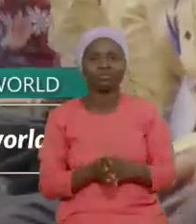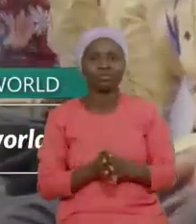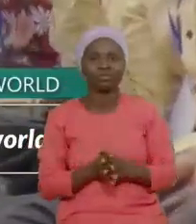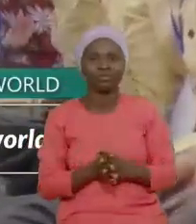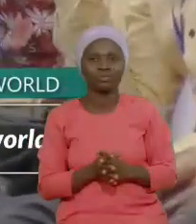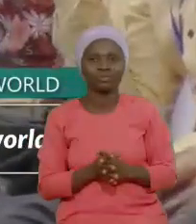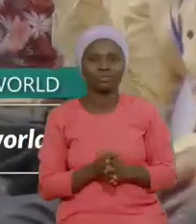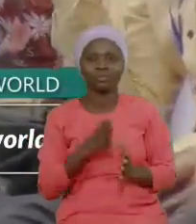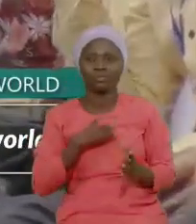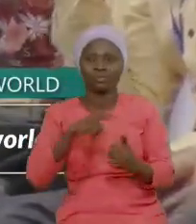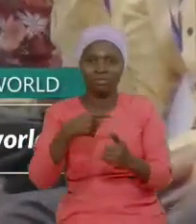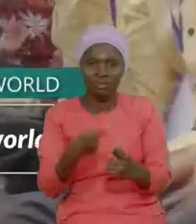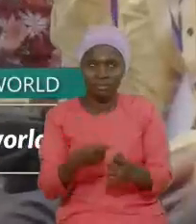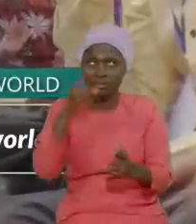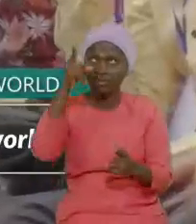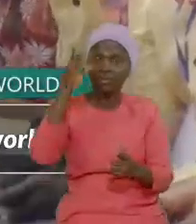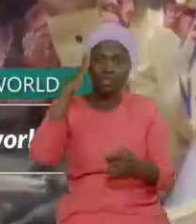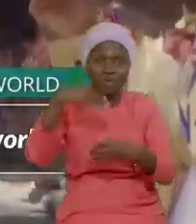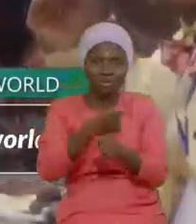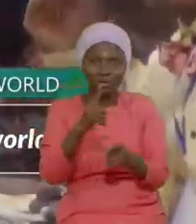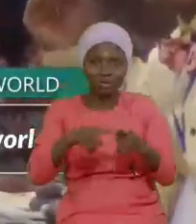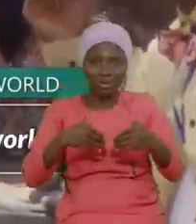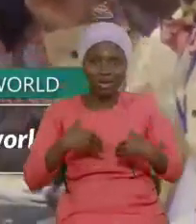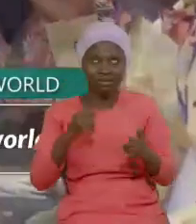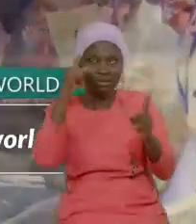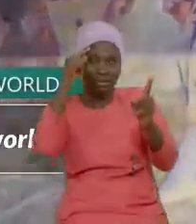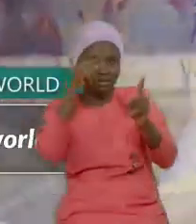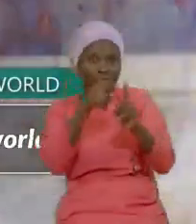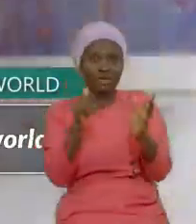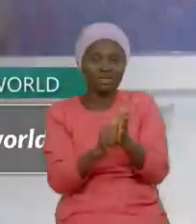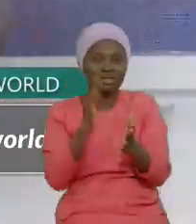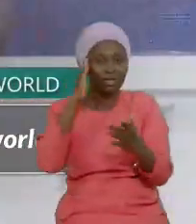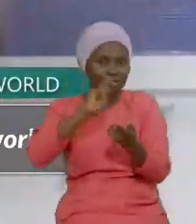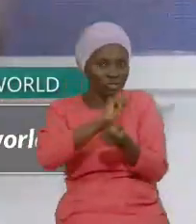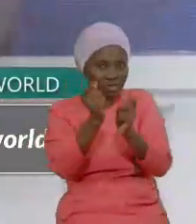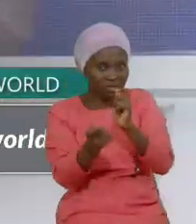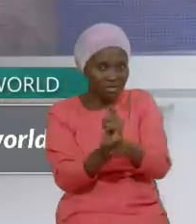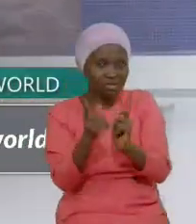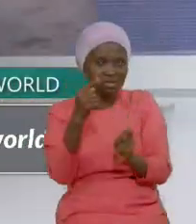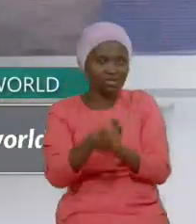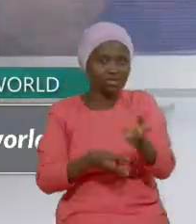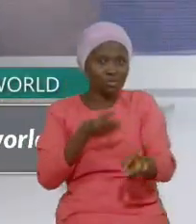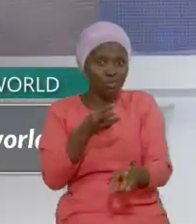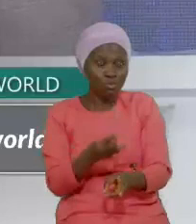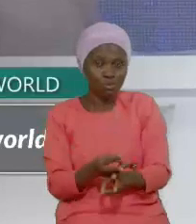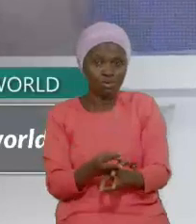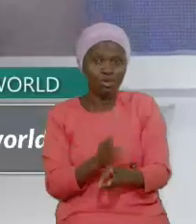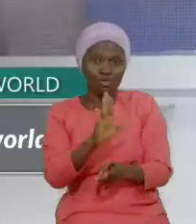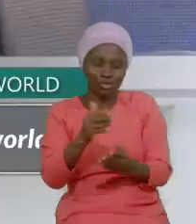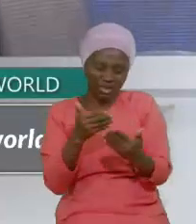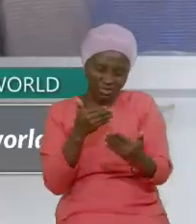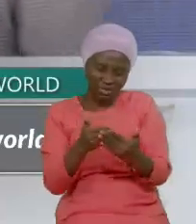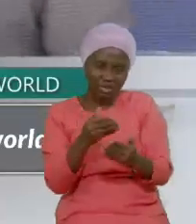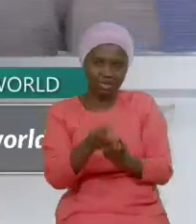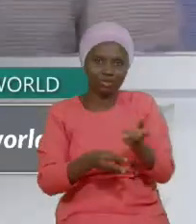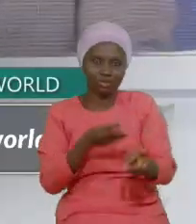And then he'll make you have a goal that will change the world, your immediate world.